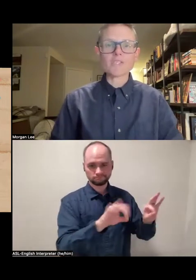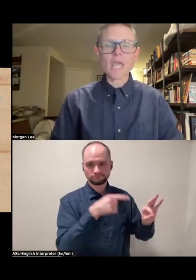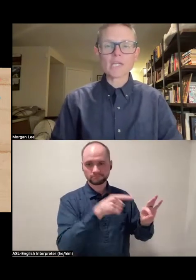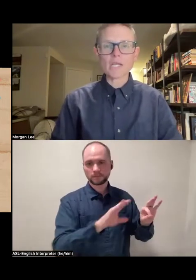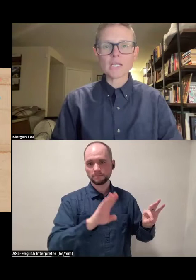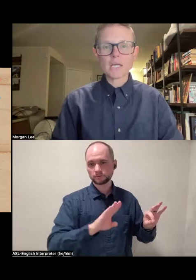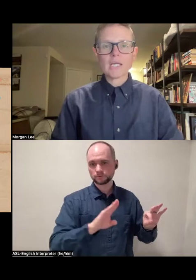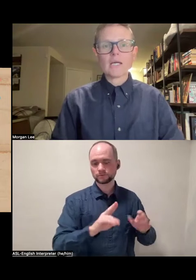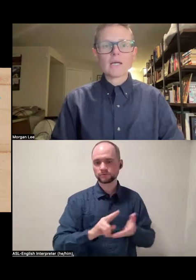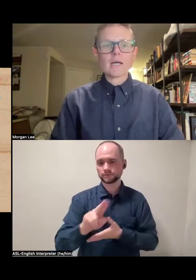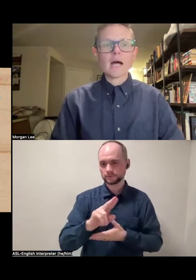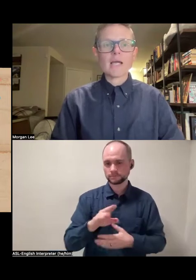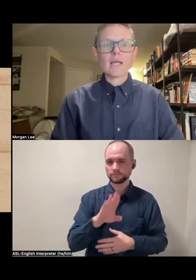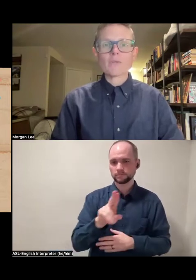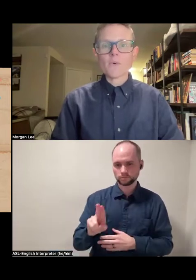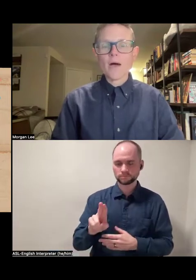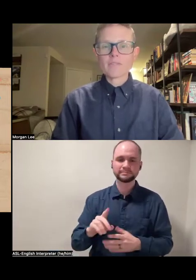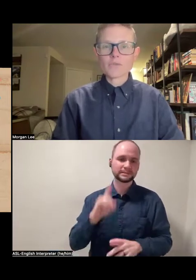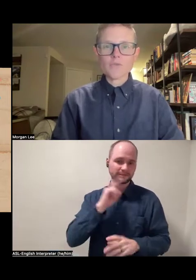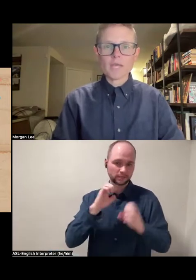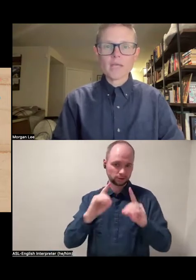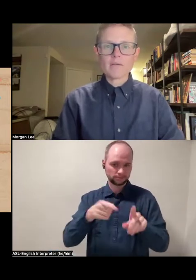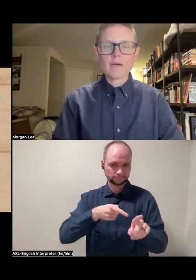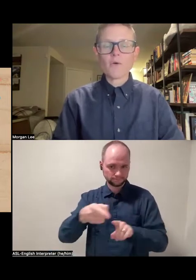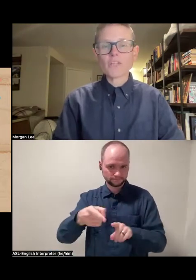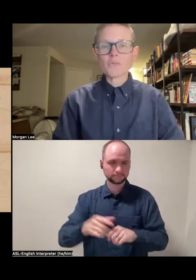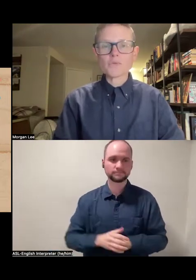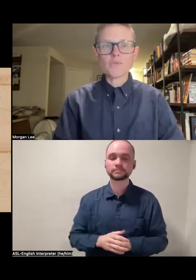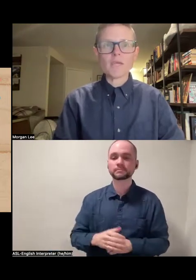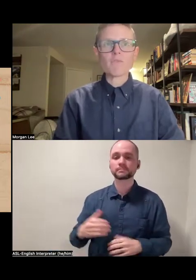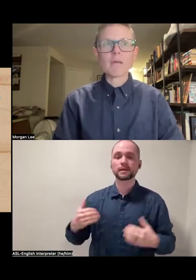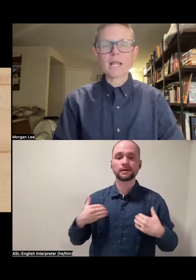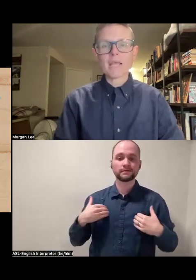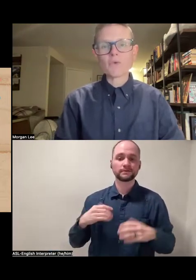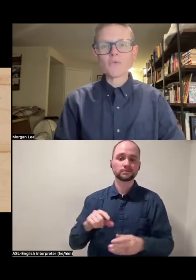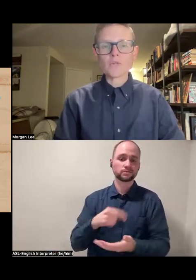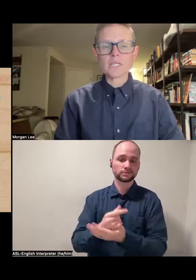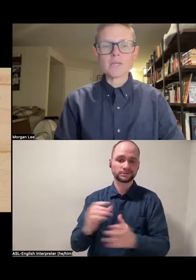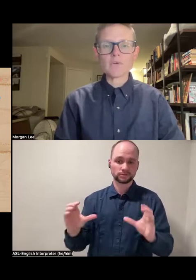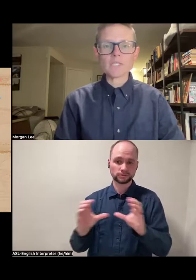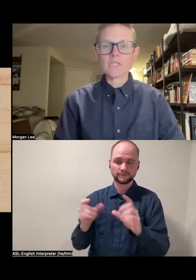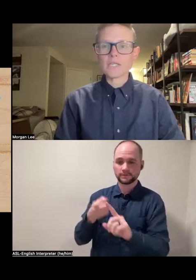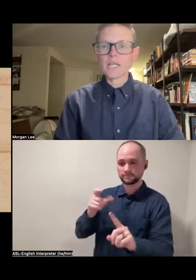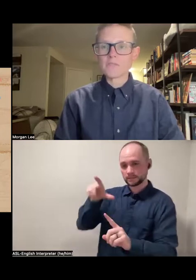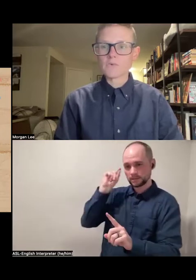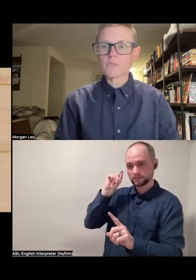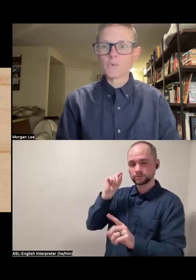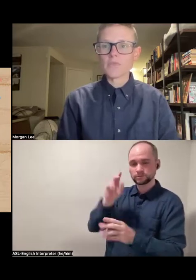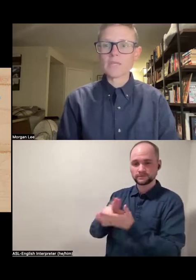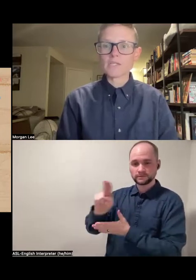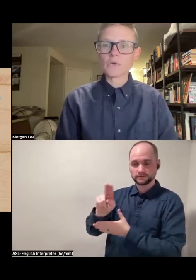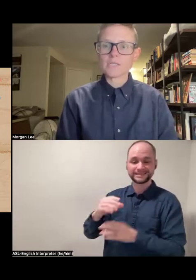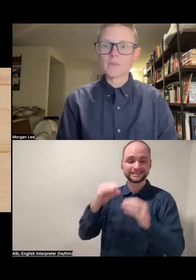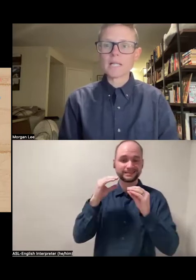deaf education. I also have a graduate certificate from Gallaudet University for teaching deaf students